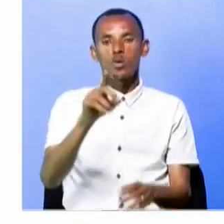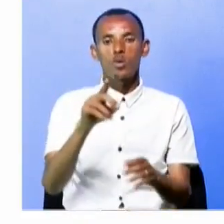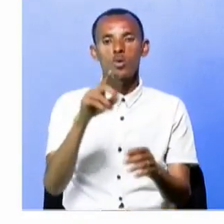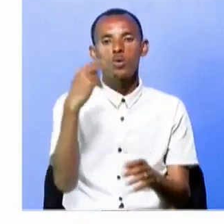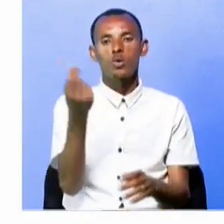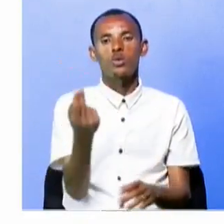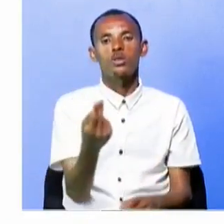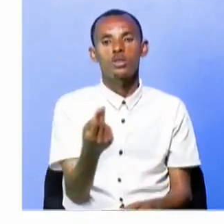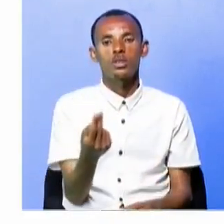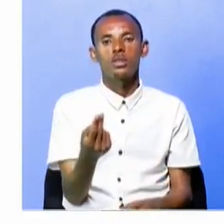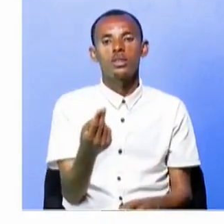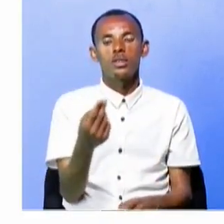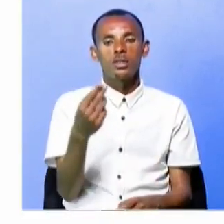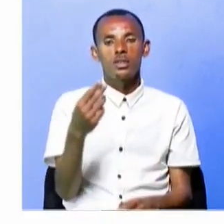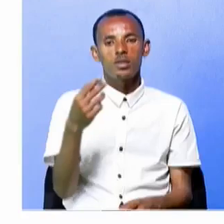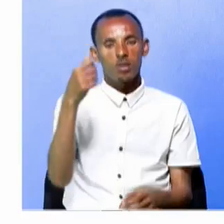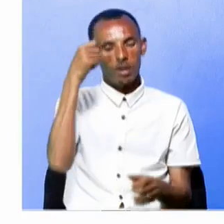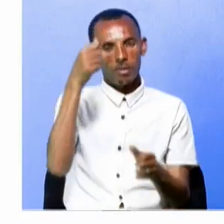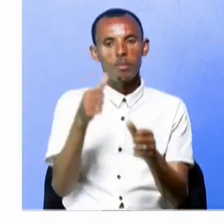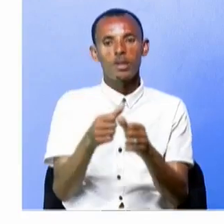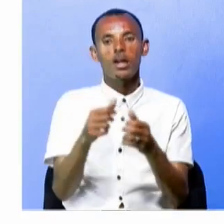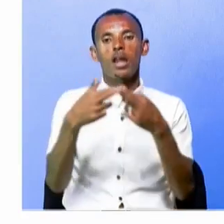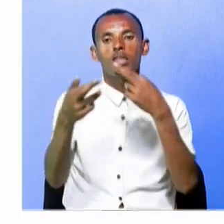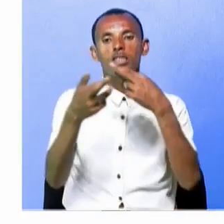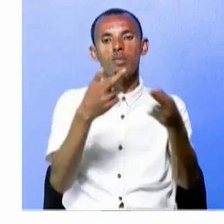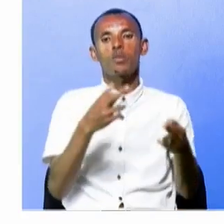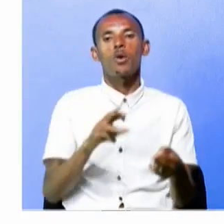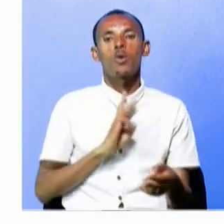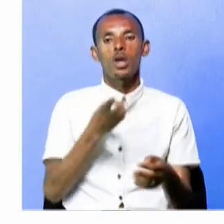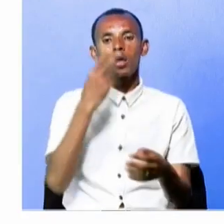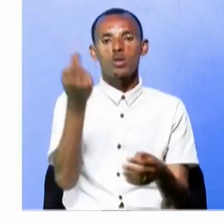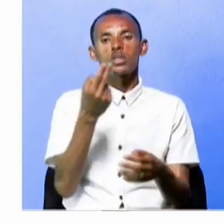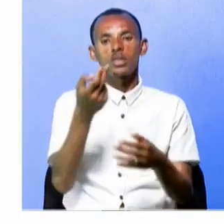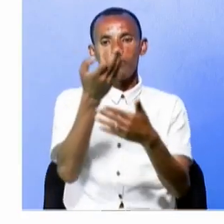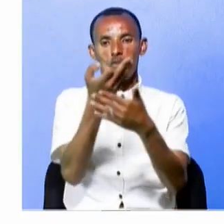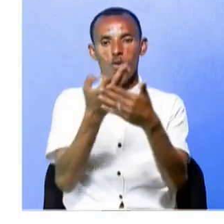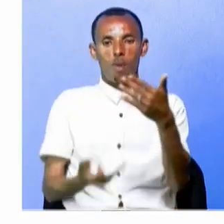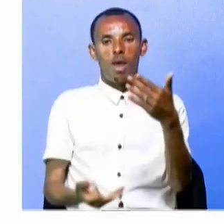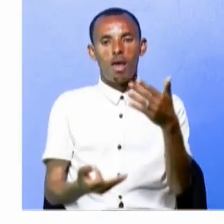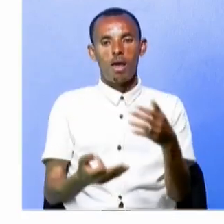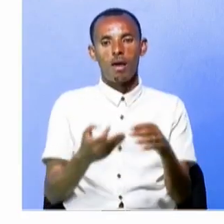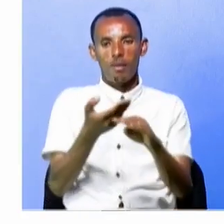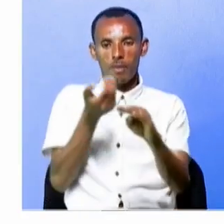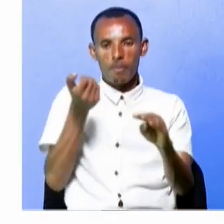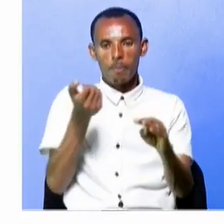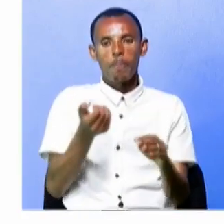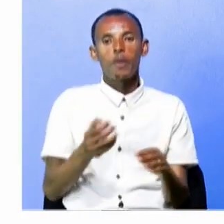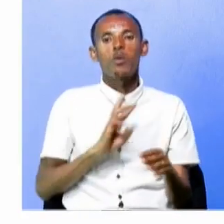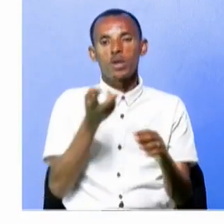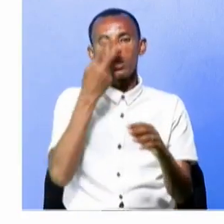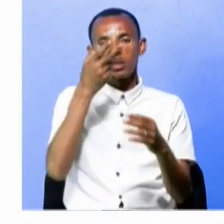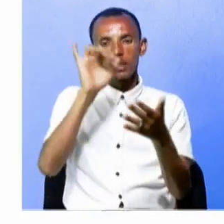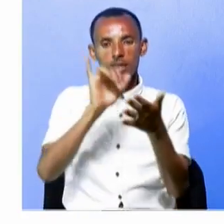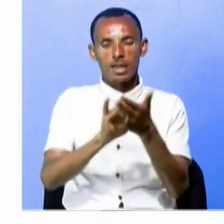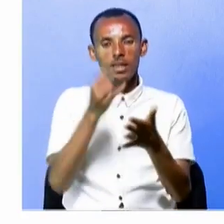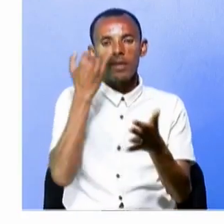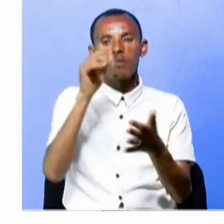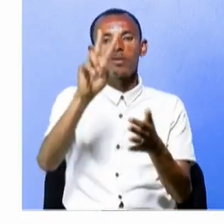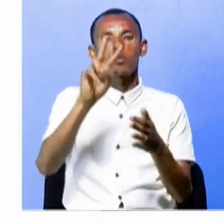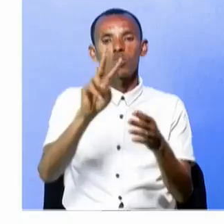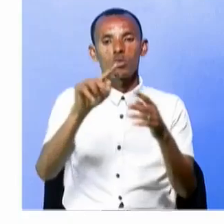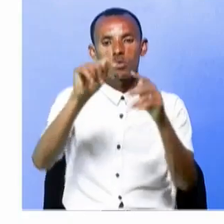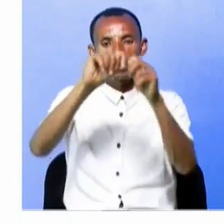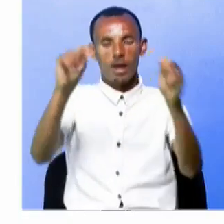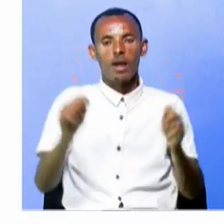to remember the relationship that we derived earlier, right? We have seen that if two triangles